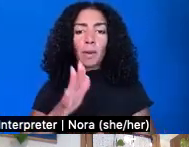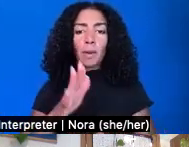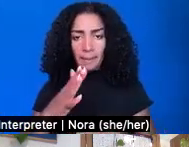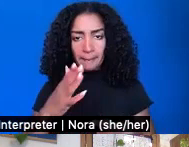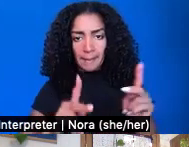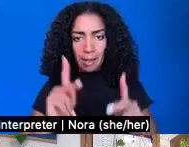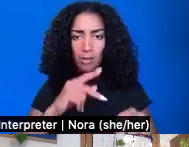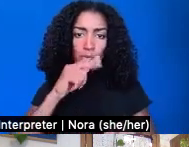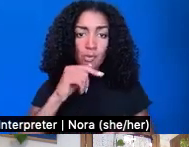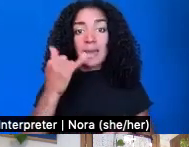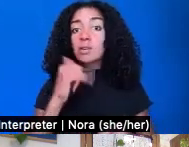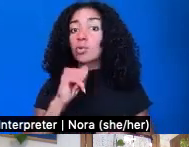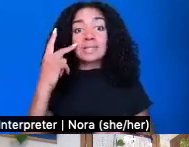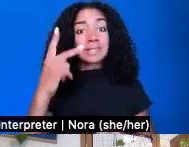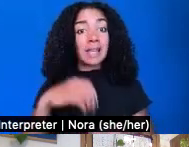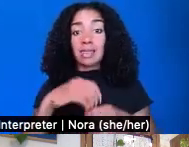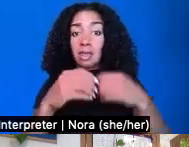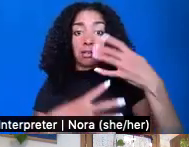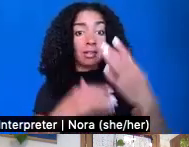you're welcome to type it in the chat.